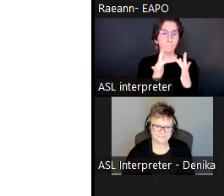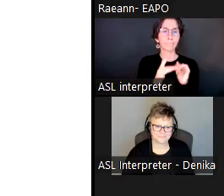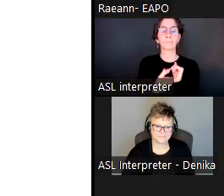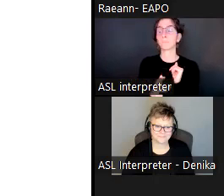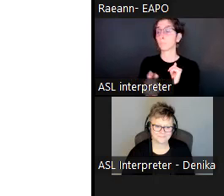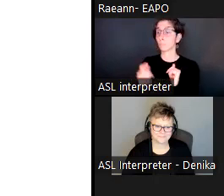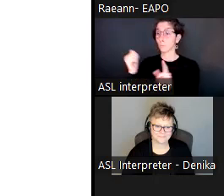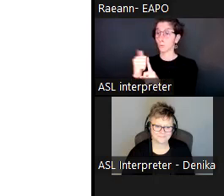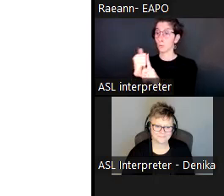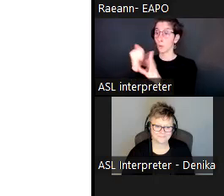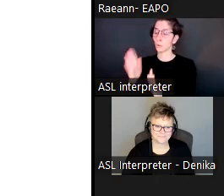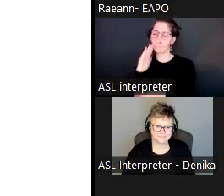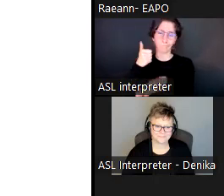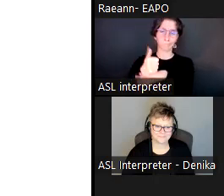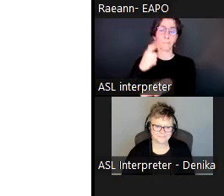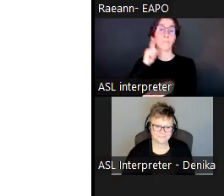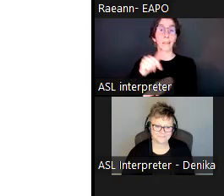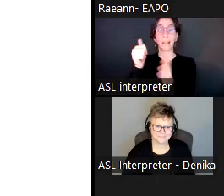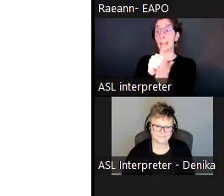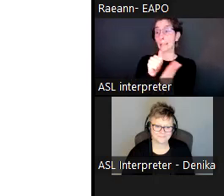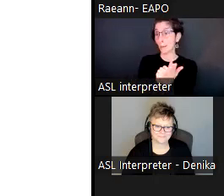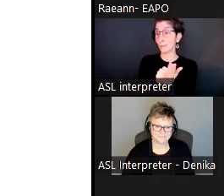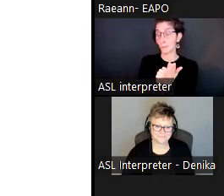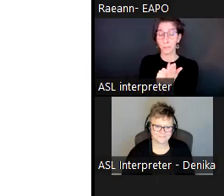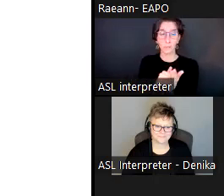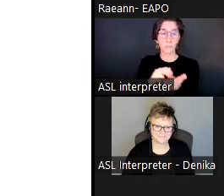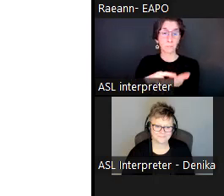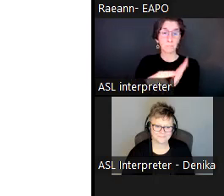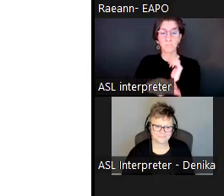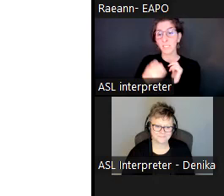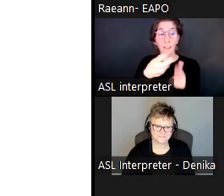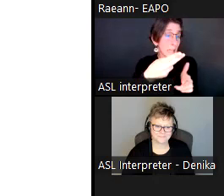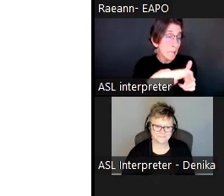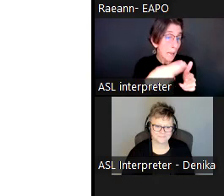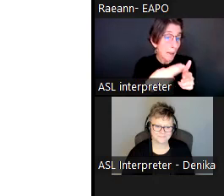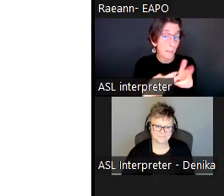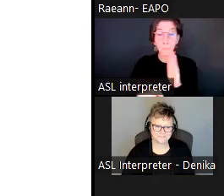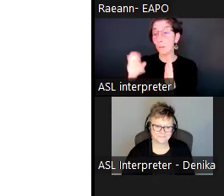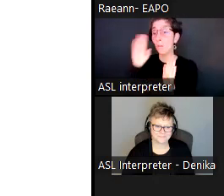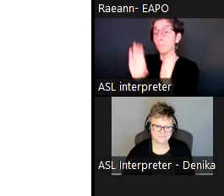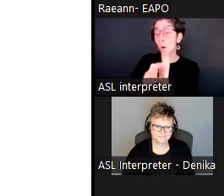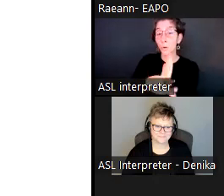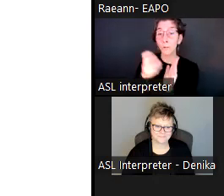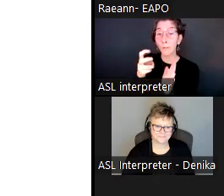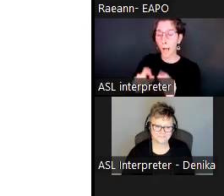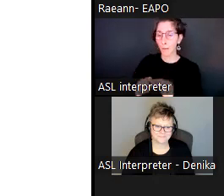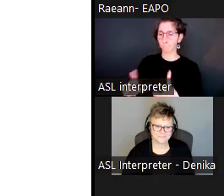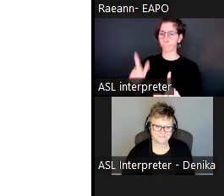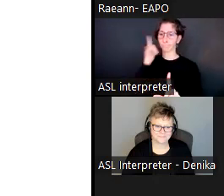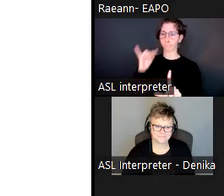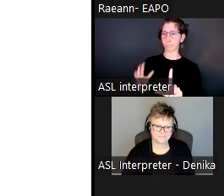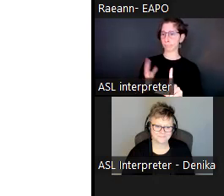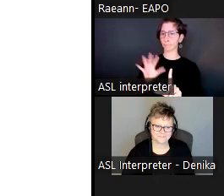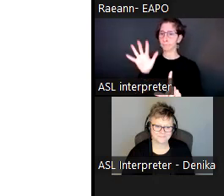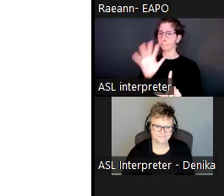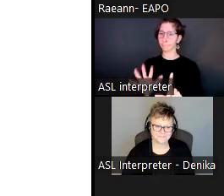create fake accounts. Here as well, they can steal names of people, they can steal photos of people, they can even